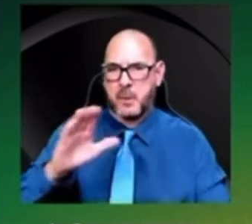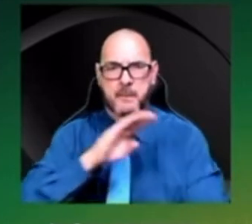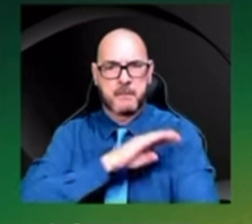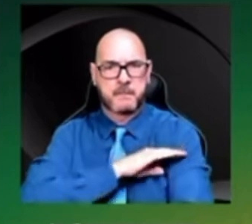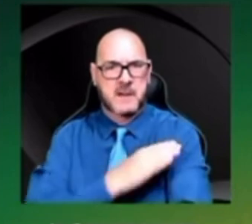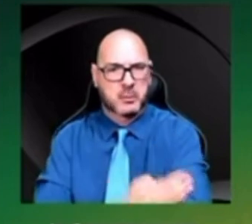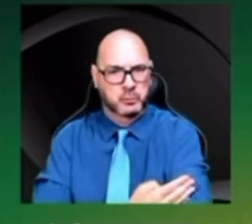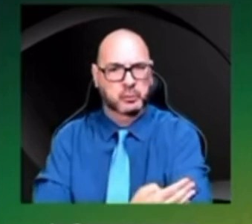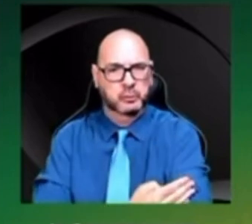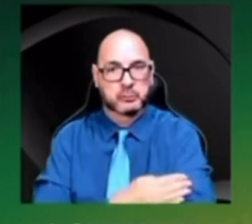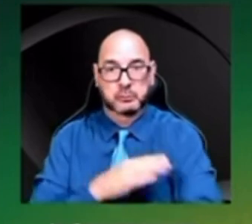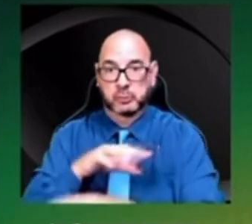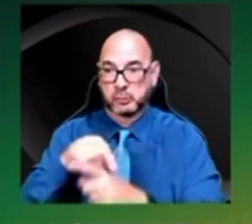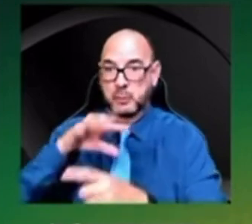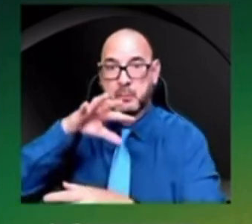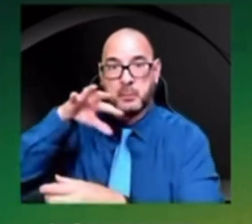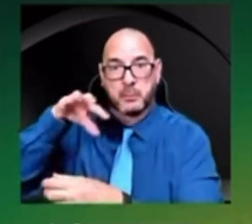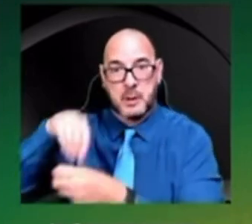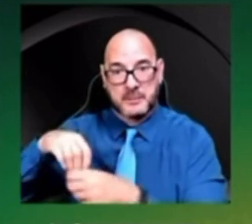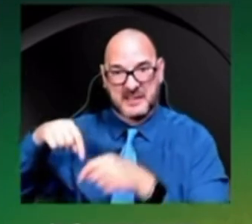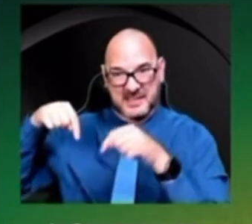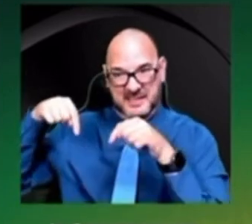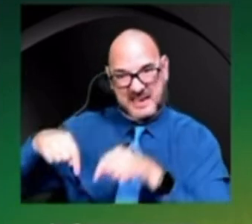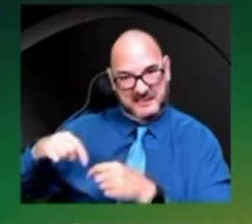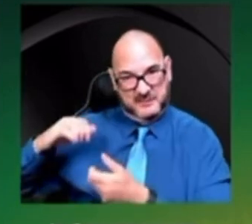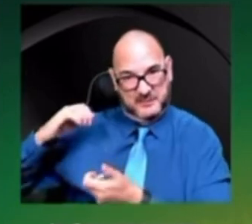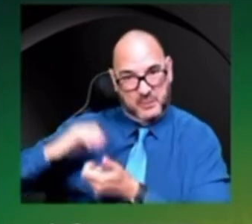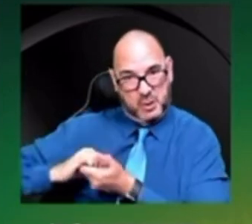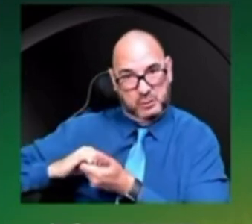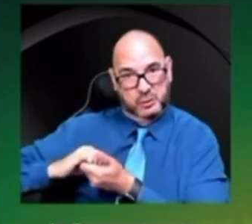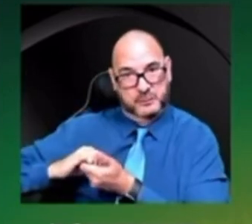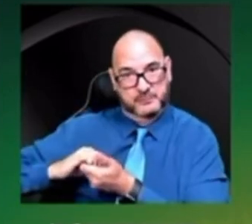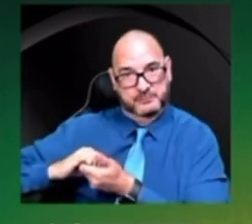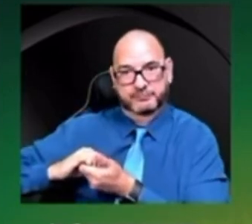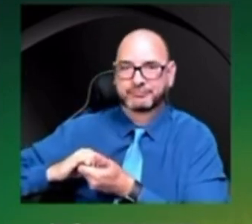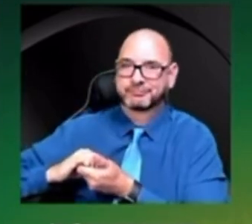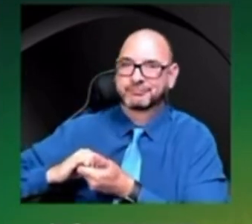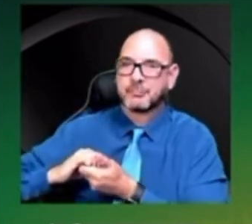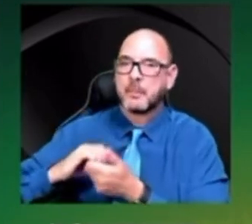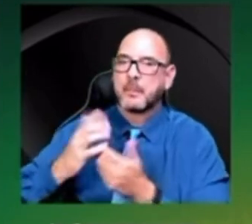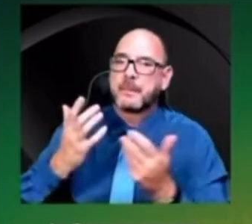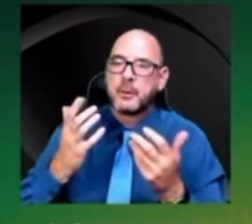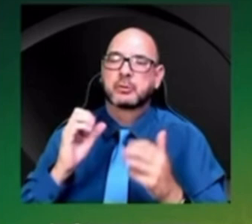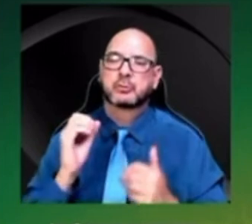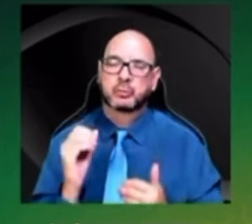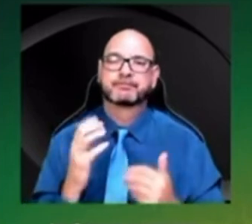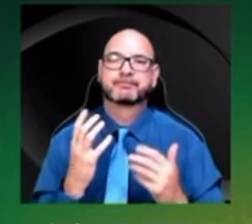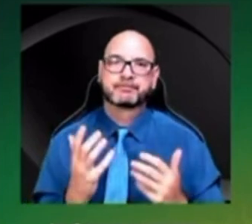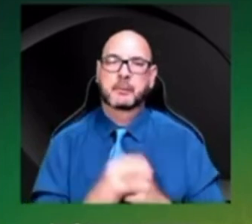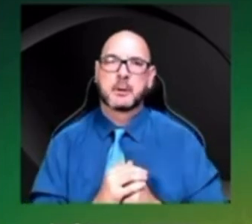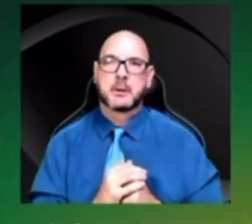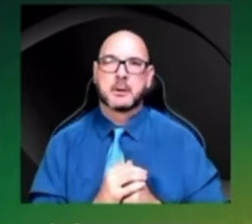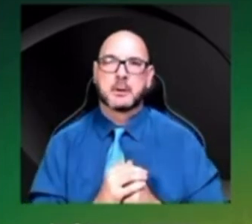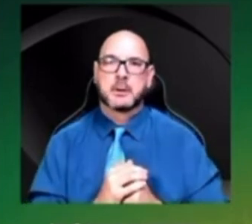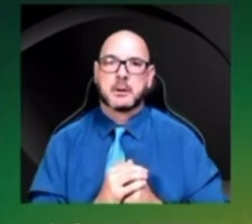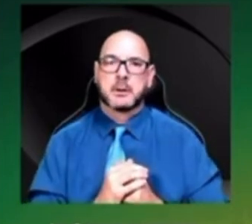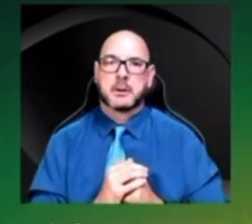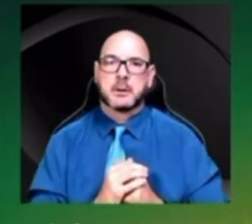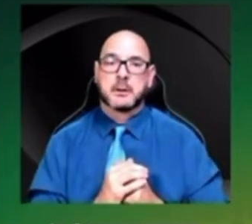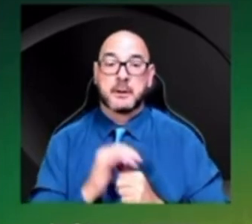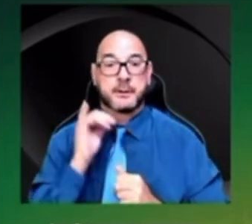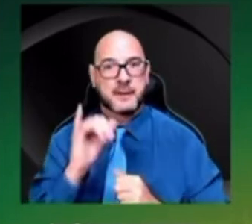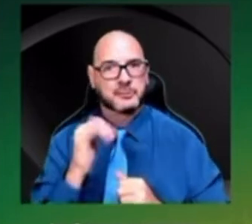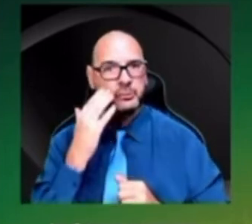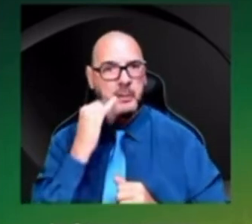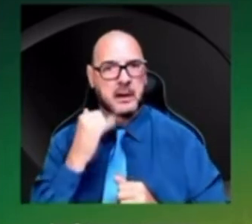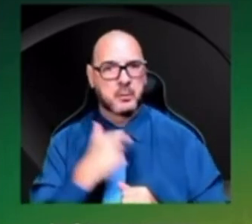economy. After speaking during a roundtable discussion with business and philanthropic leaders in Lusaka, Kamala Harris